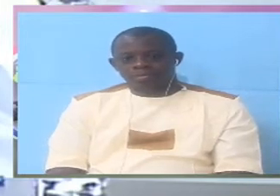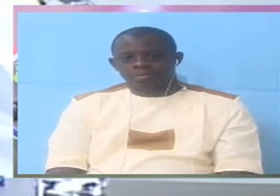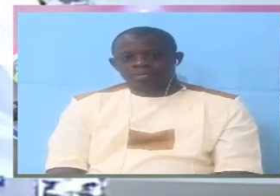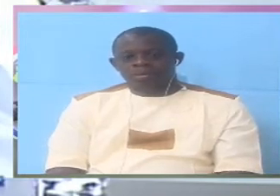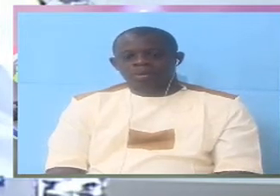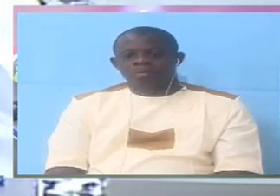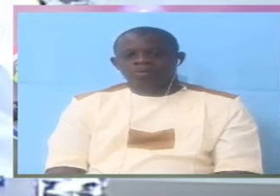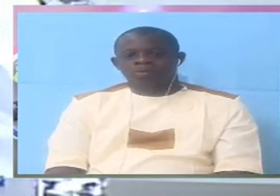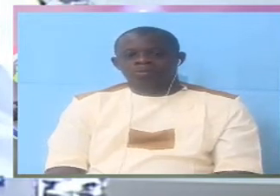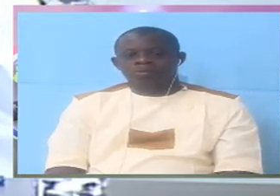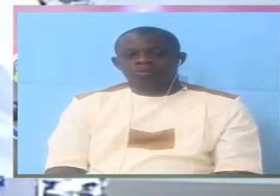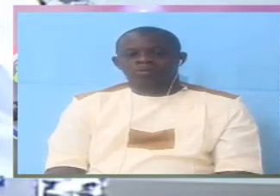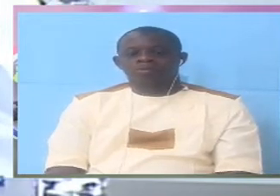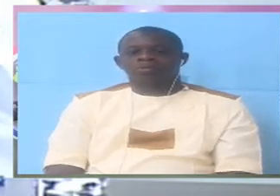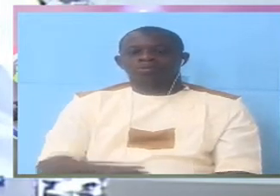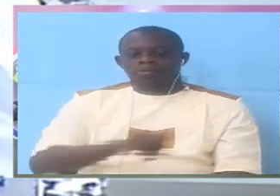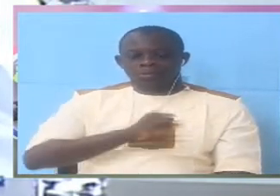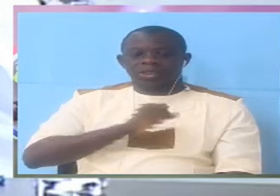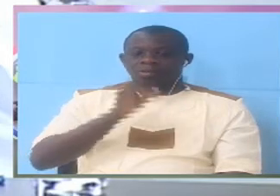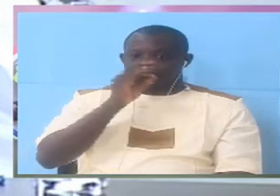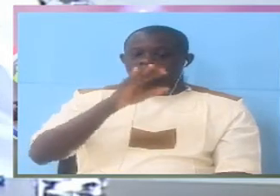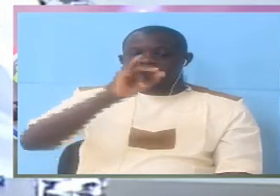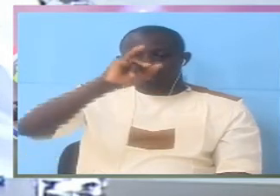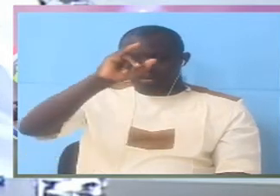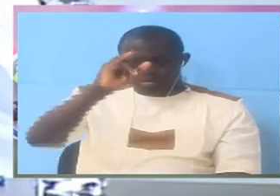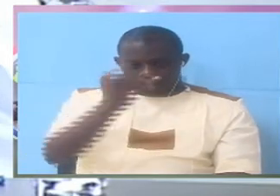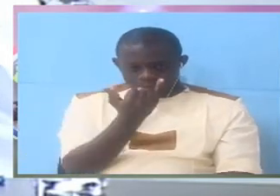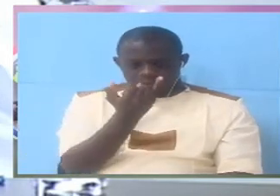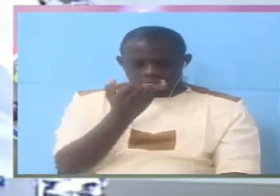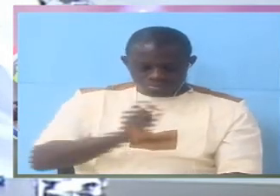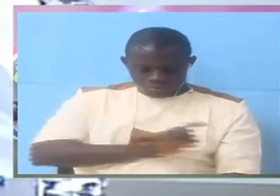said, yes, they participate. I